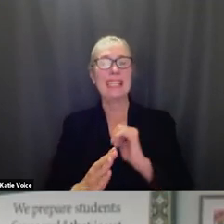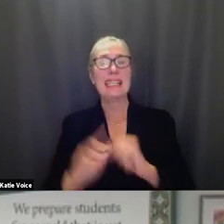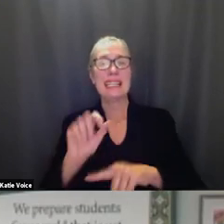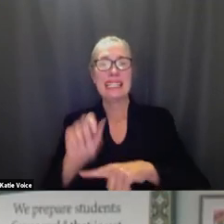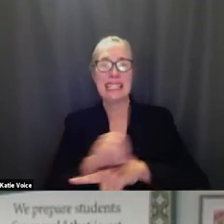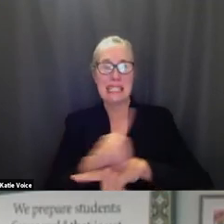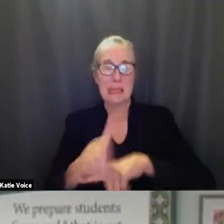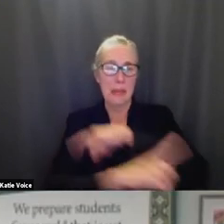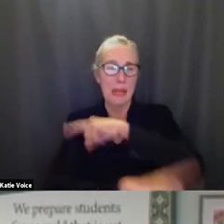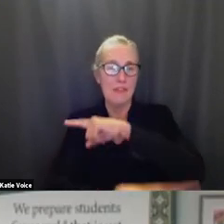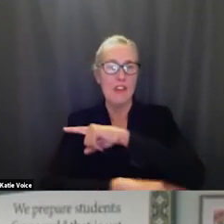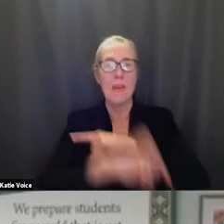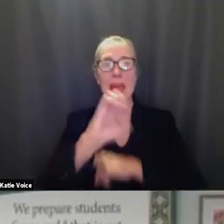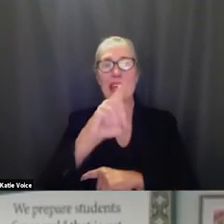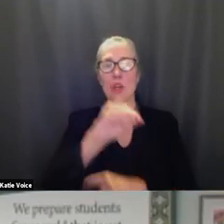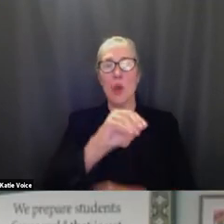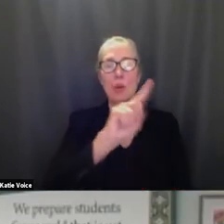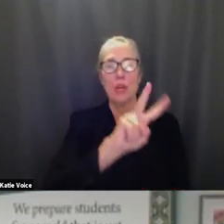case 202122-0